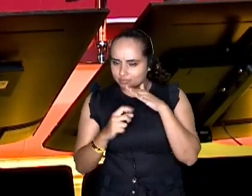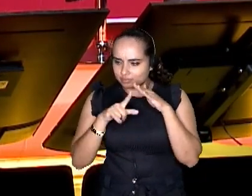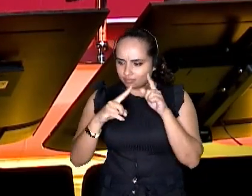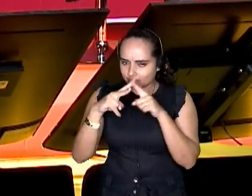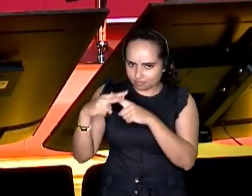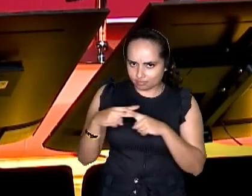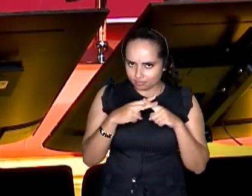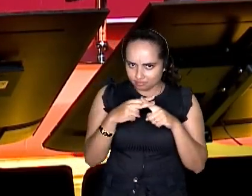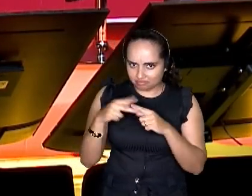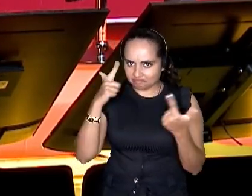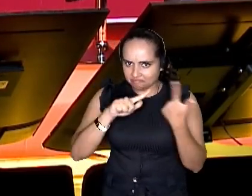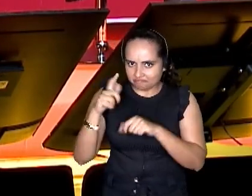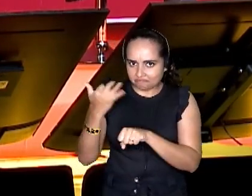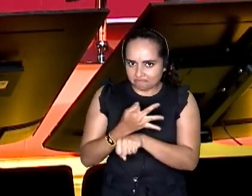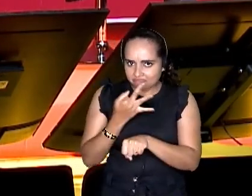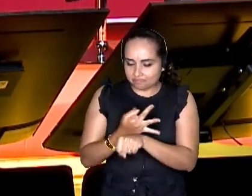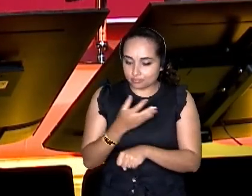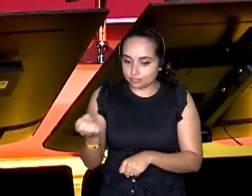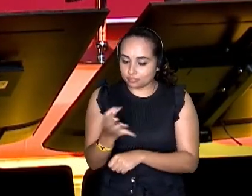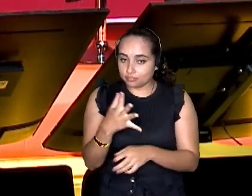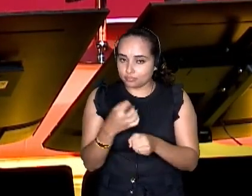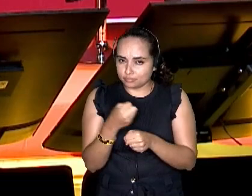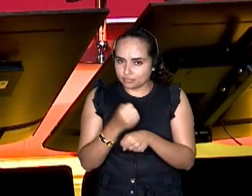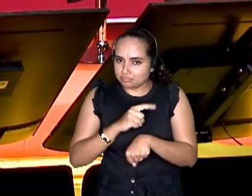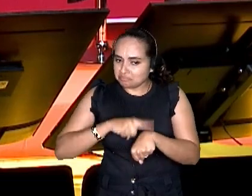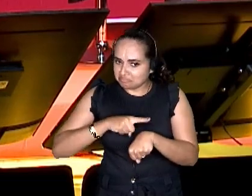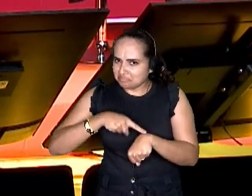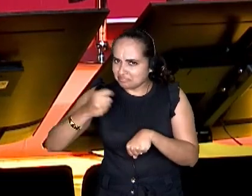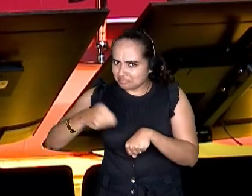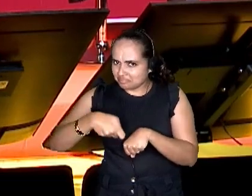ferramentas para suportar os novos cálculos em tempo hábil?